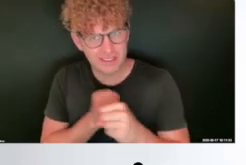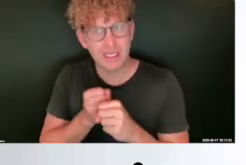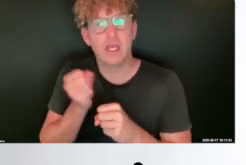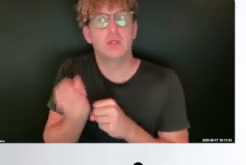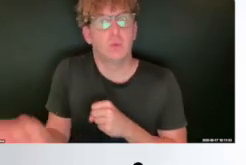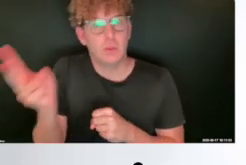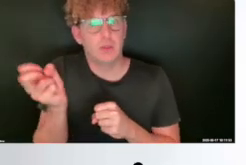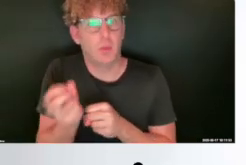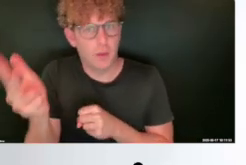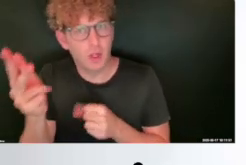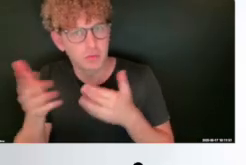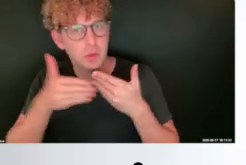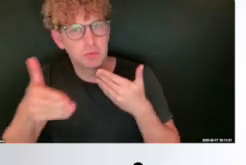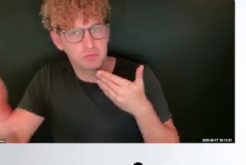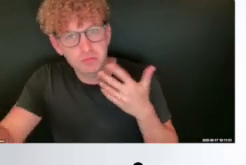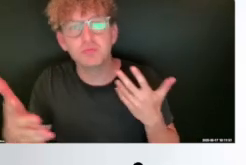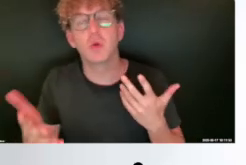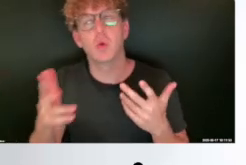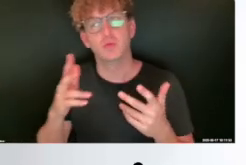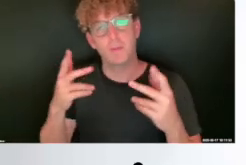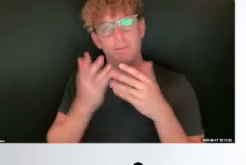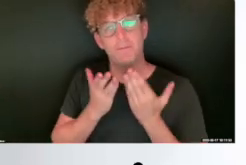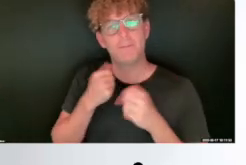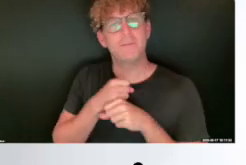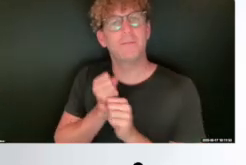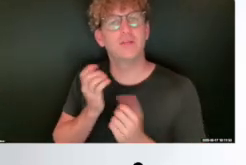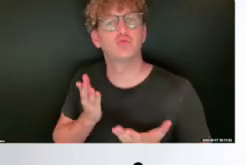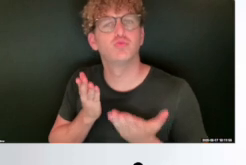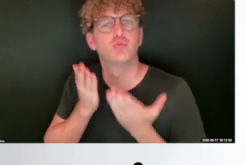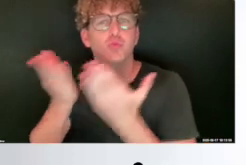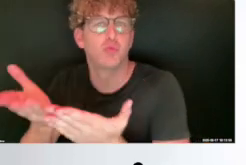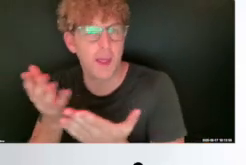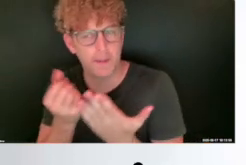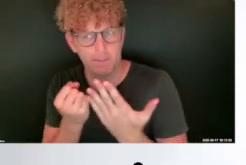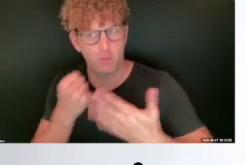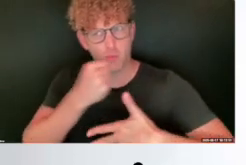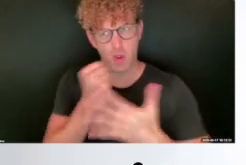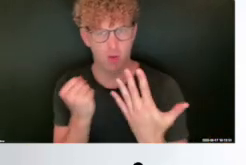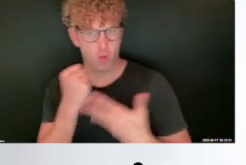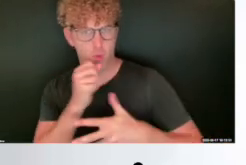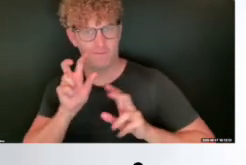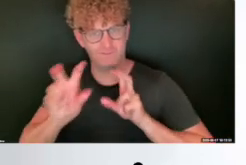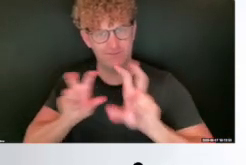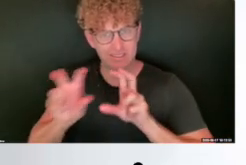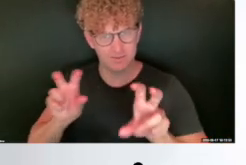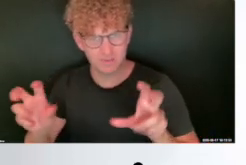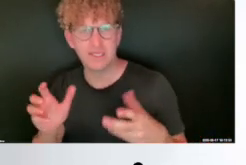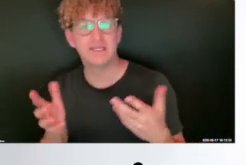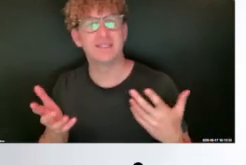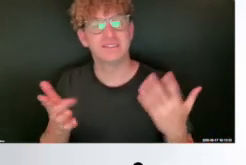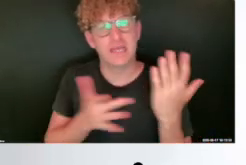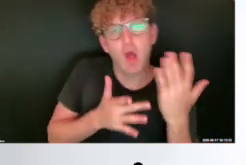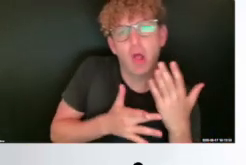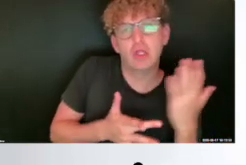the types of technologies or projects that would be most suitable for investment, and estimates